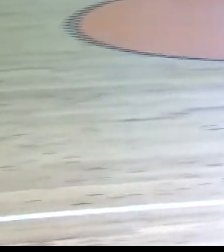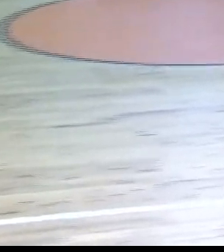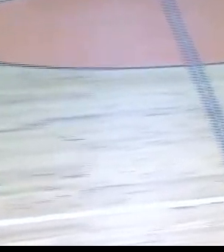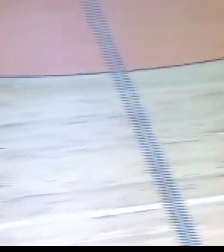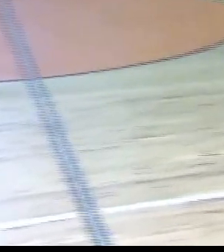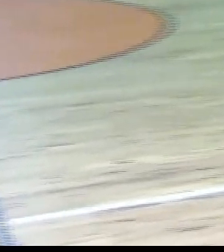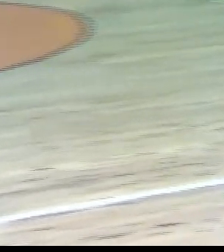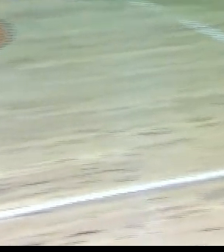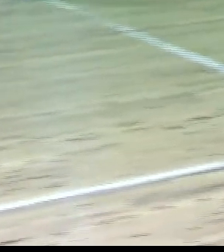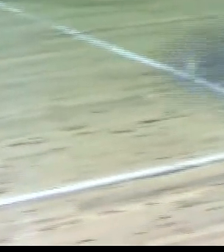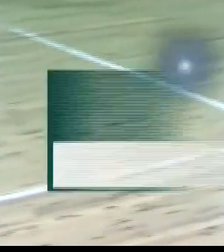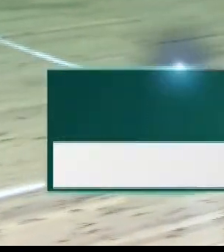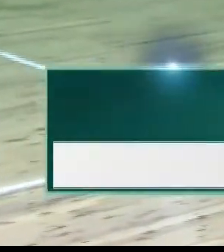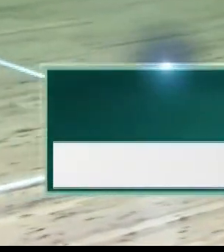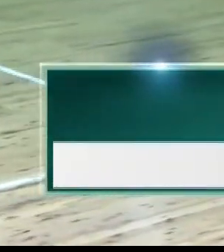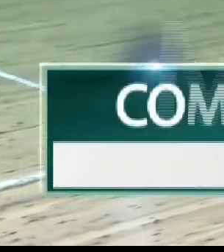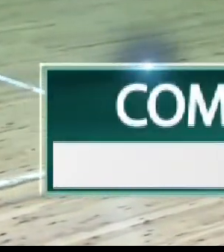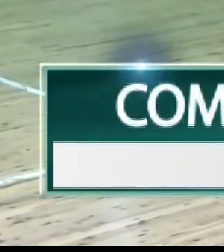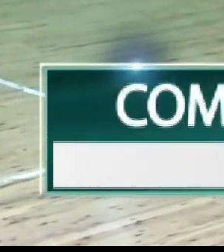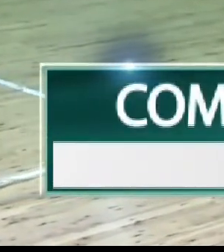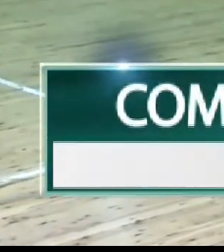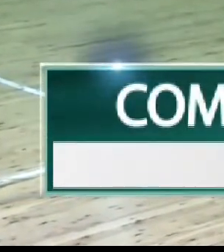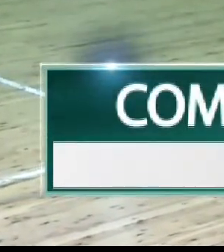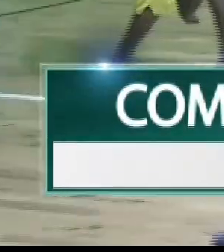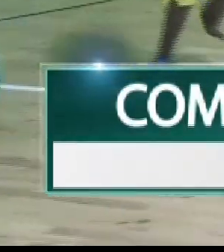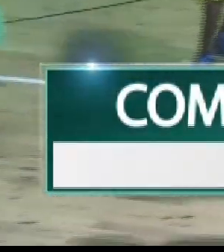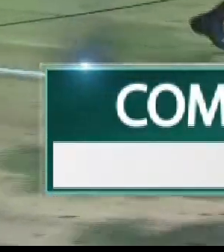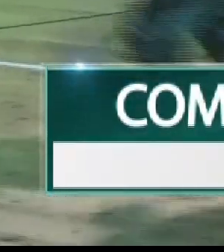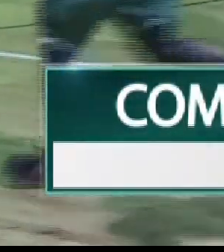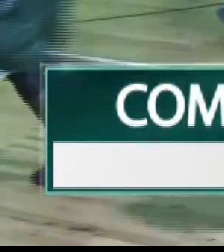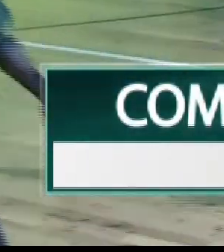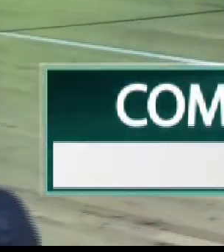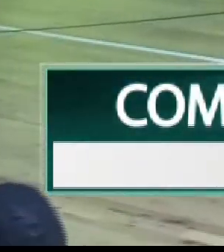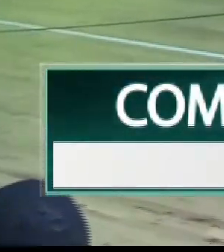Coming up in sports, highlights from Night League basketball.